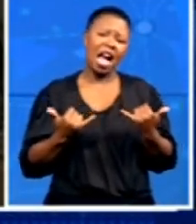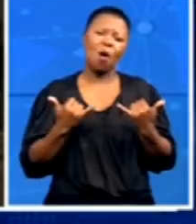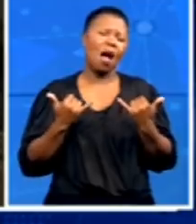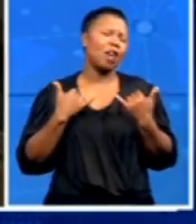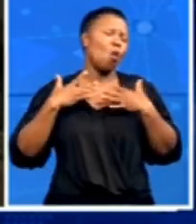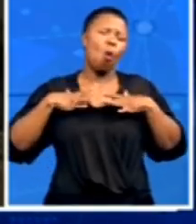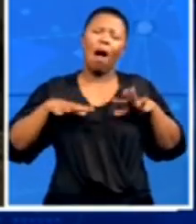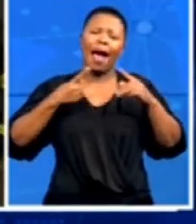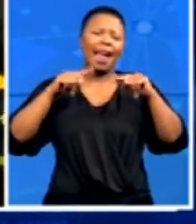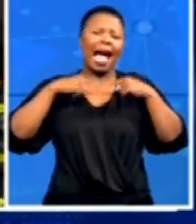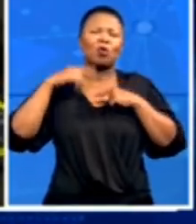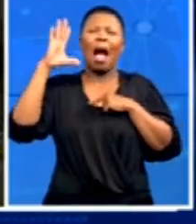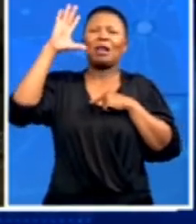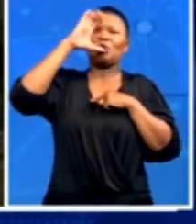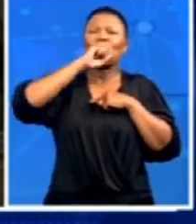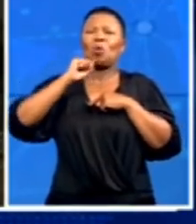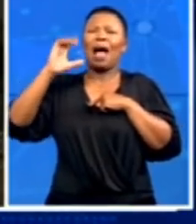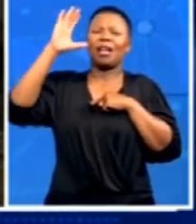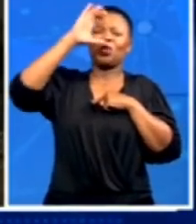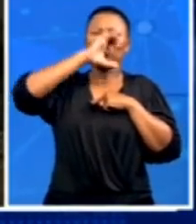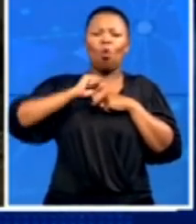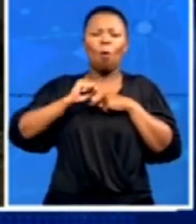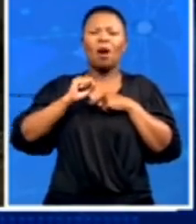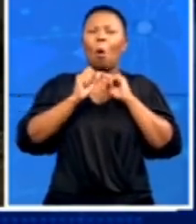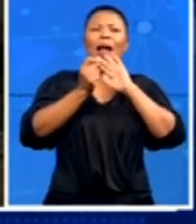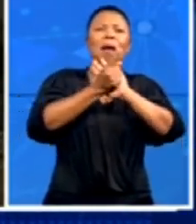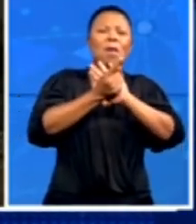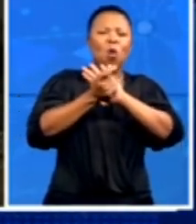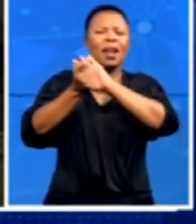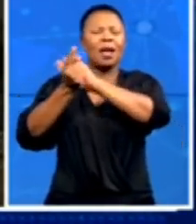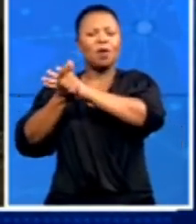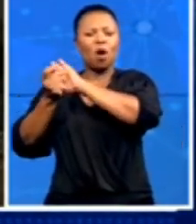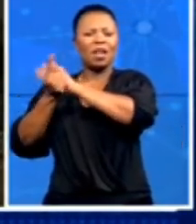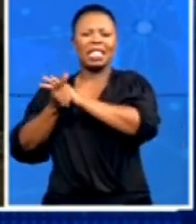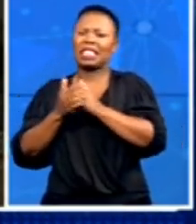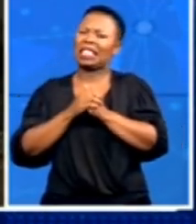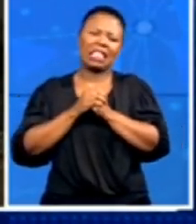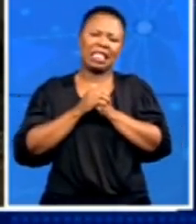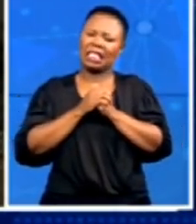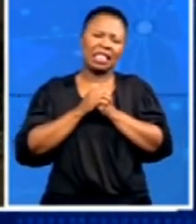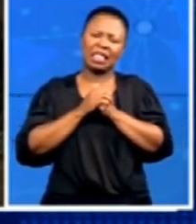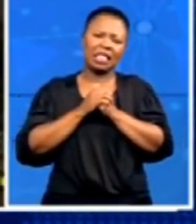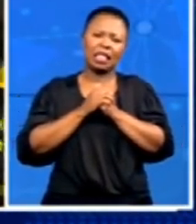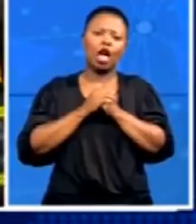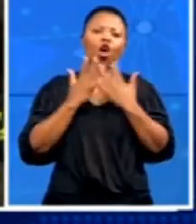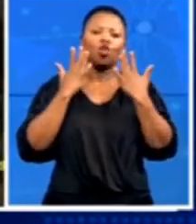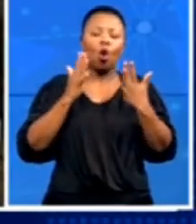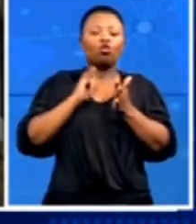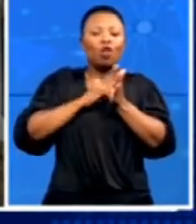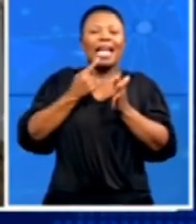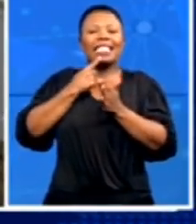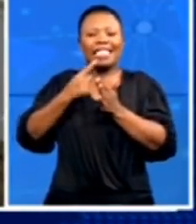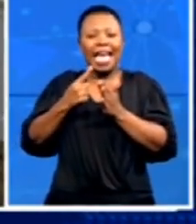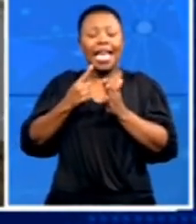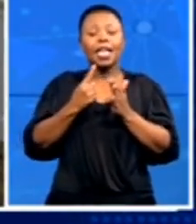about what may have happened. But of course, we should all say this is a sad start of the year. It is bad for